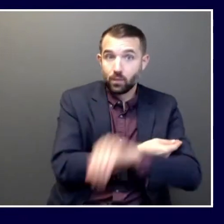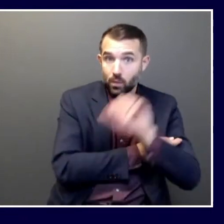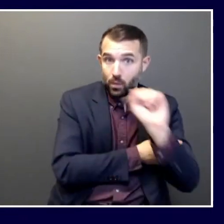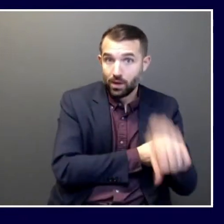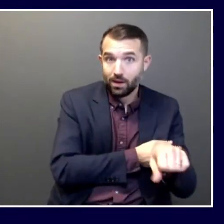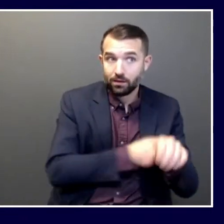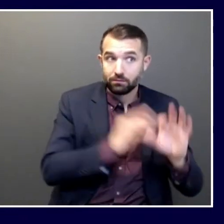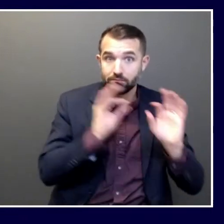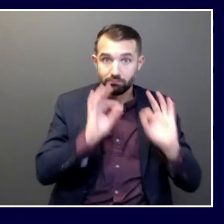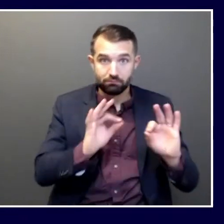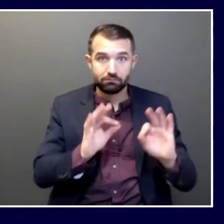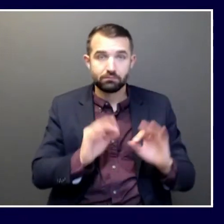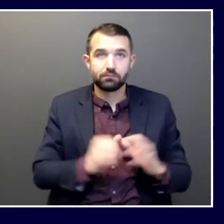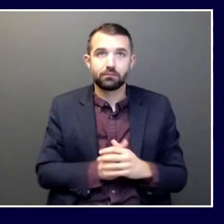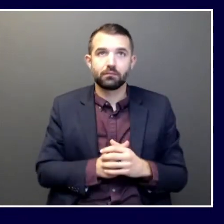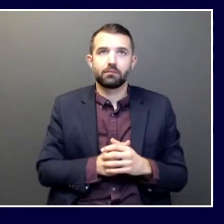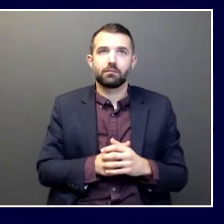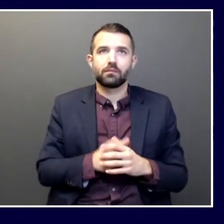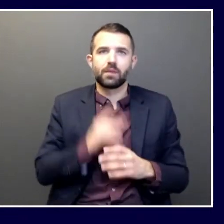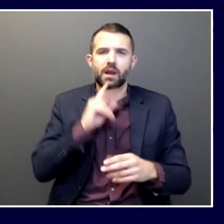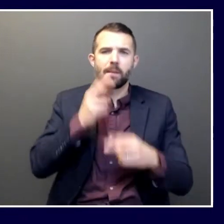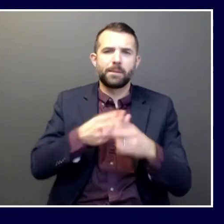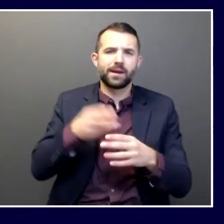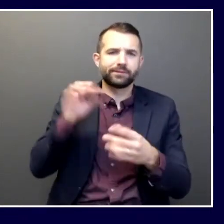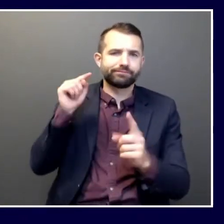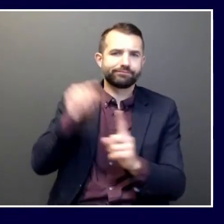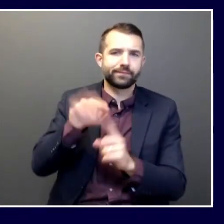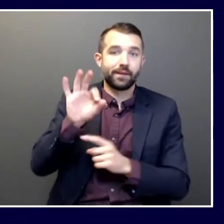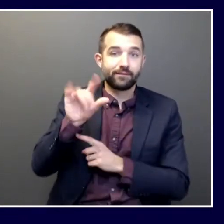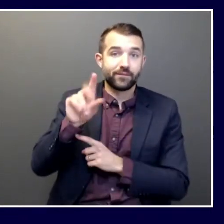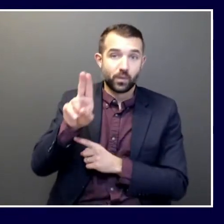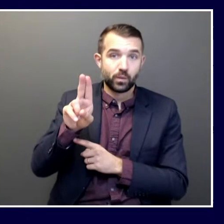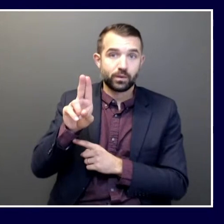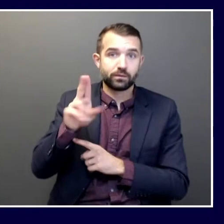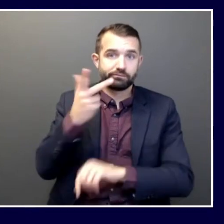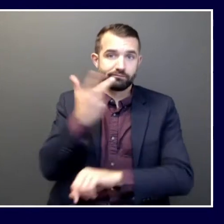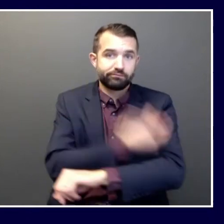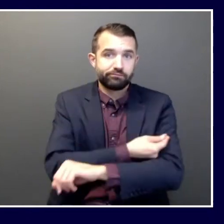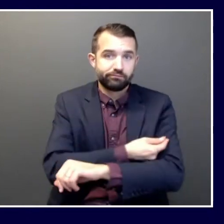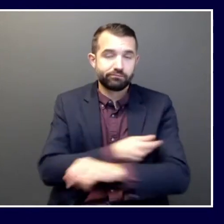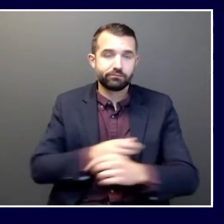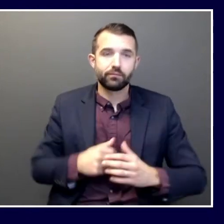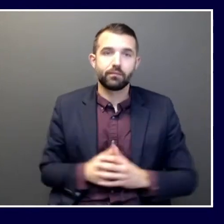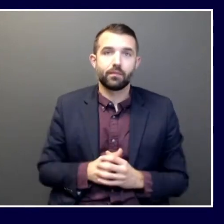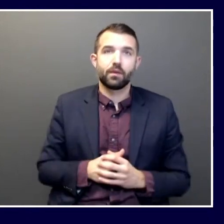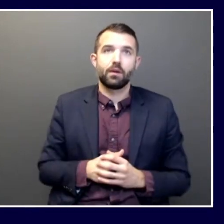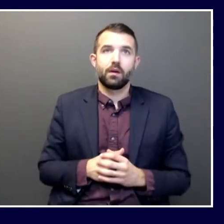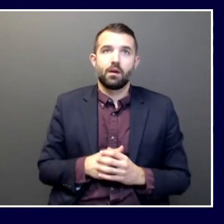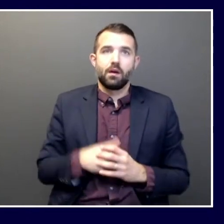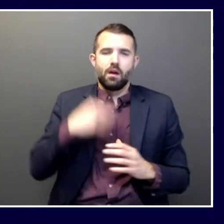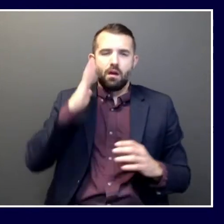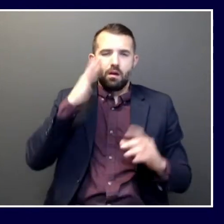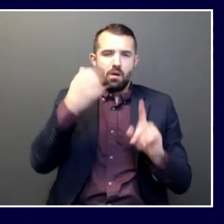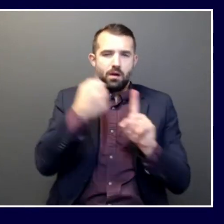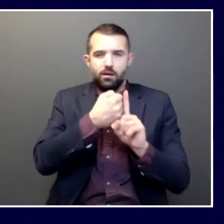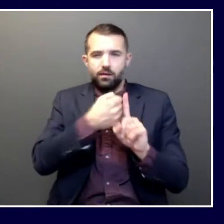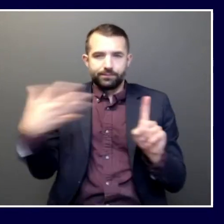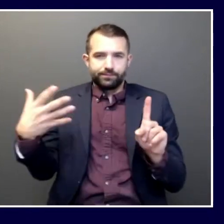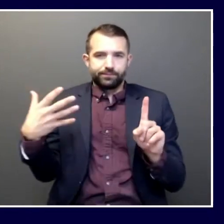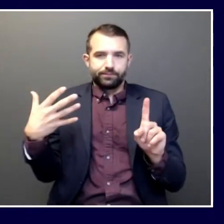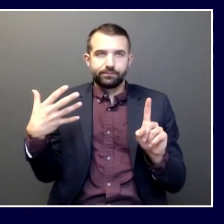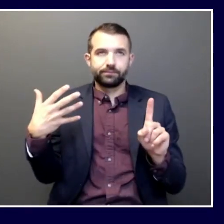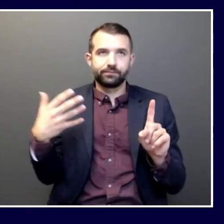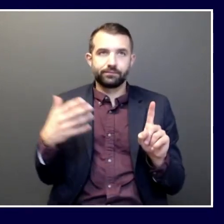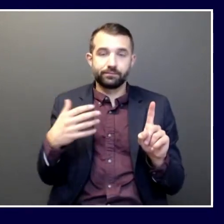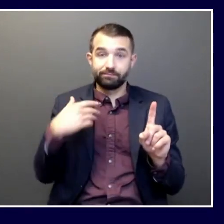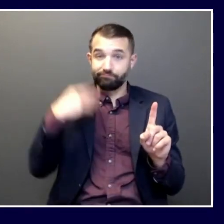You mentioned the flu. Just to bootstrap on your question a bit, for parents out there, it is possible, it's